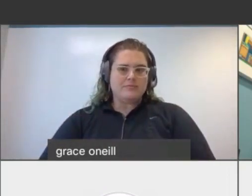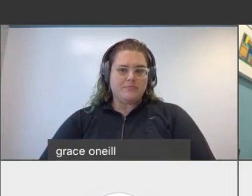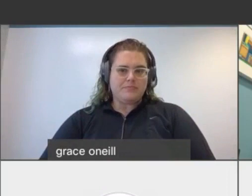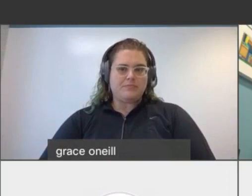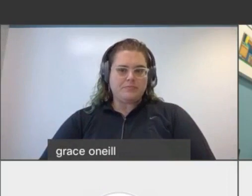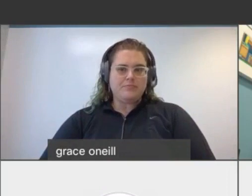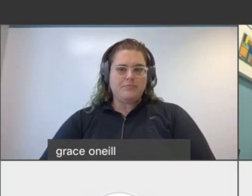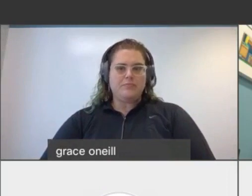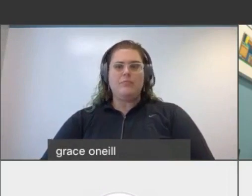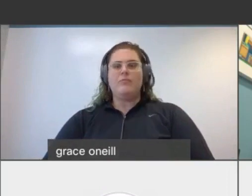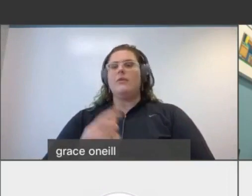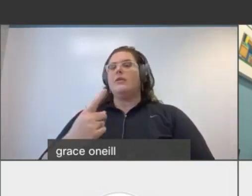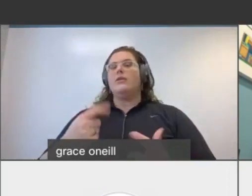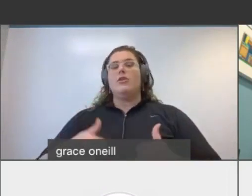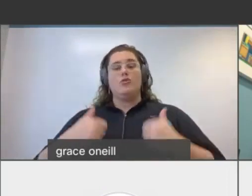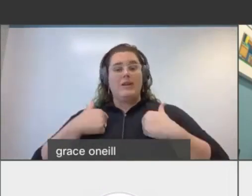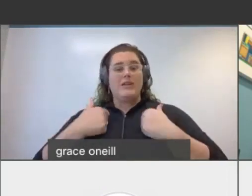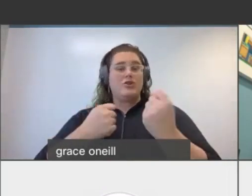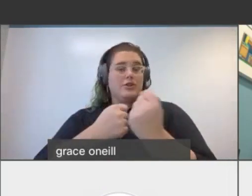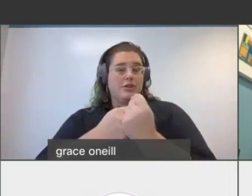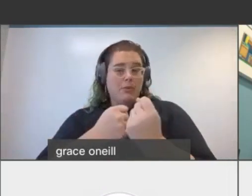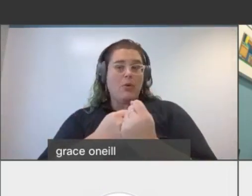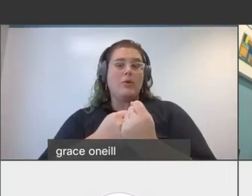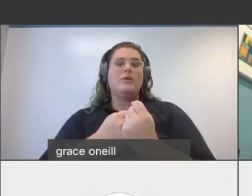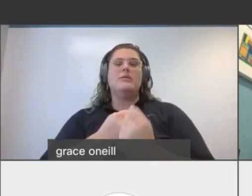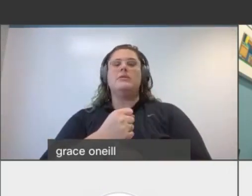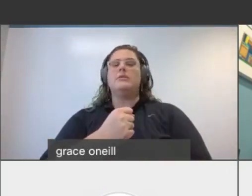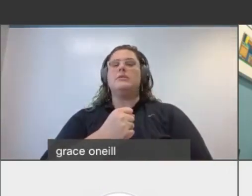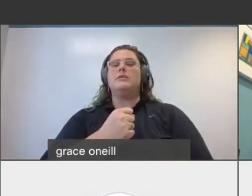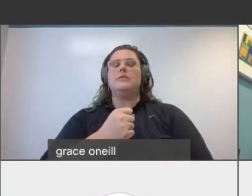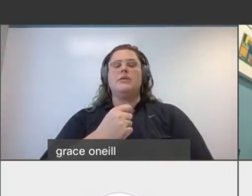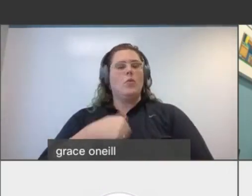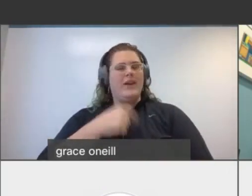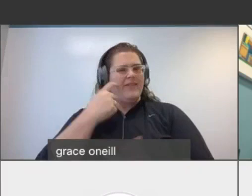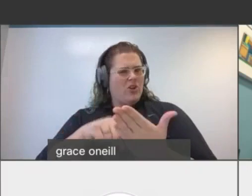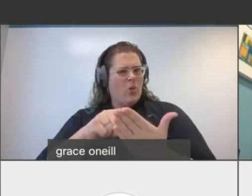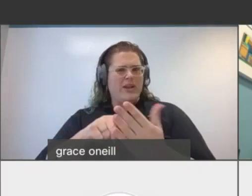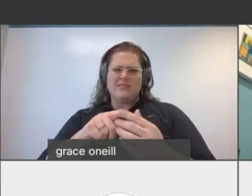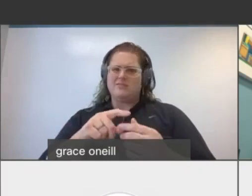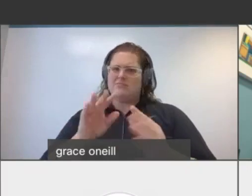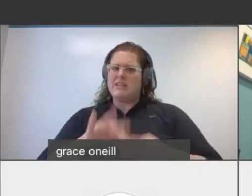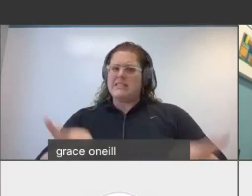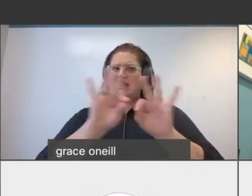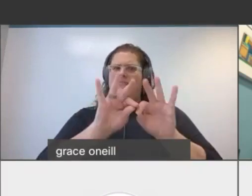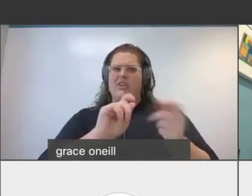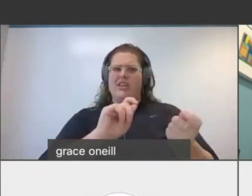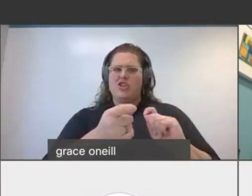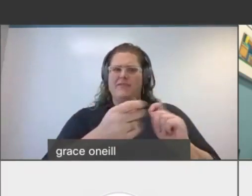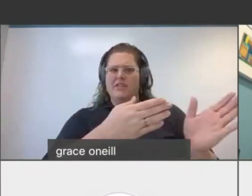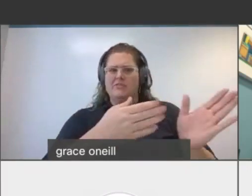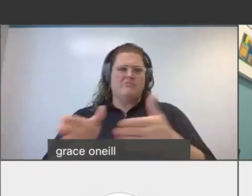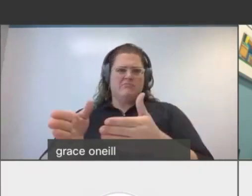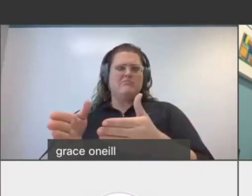residential supports, what we've seen is a significant shift, or it seems to me a pretty significant shift, that we